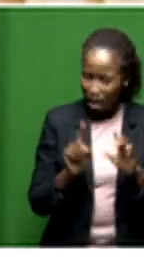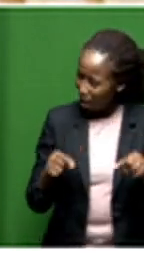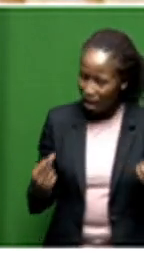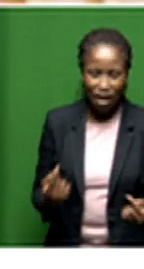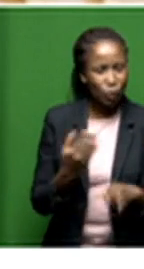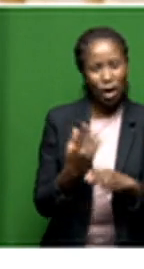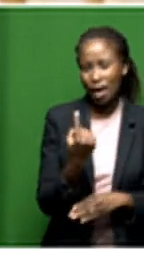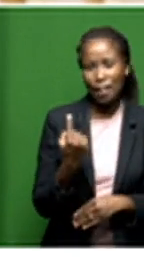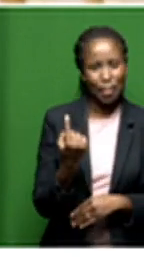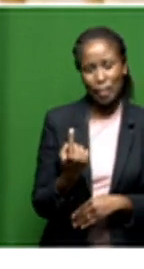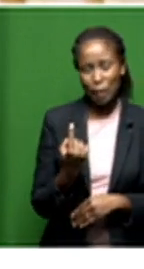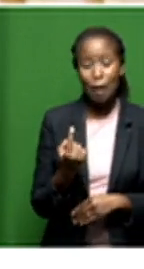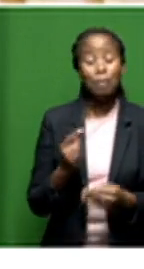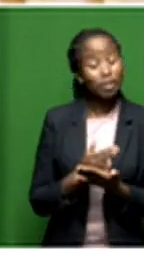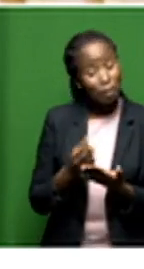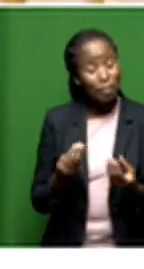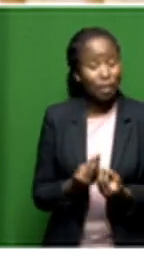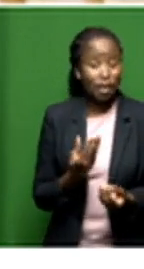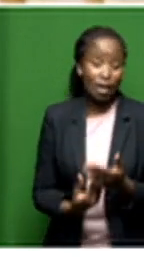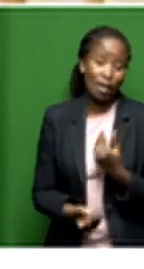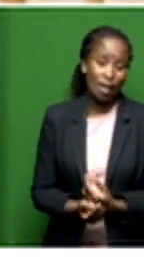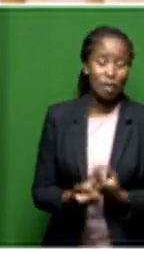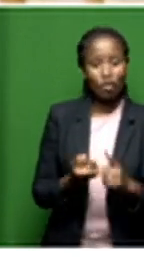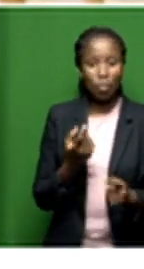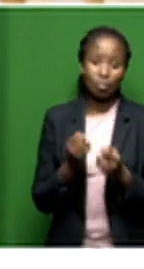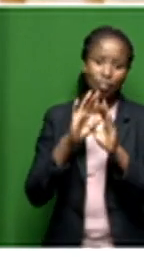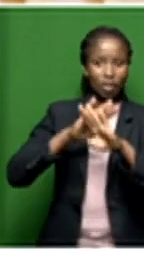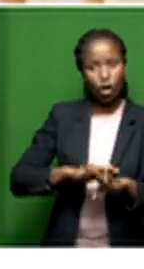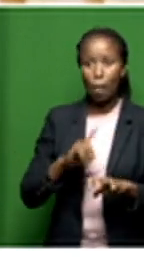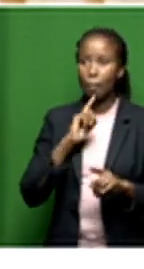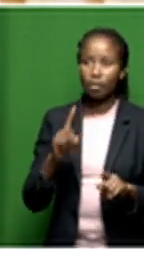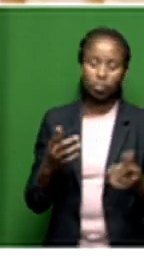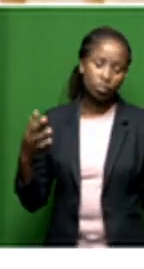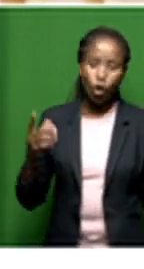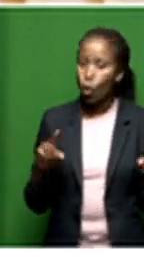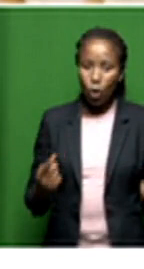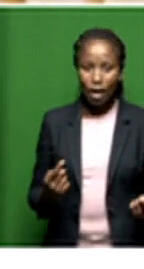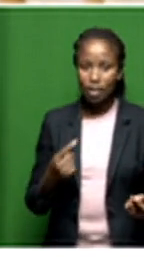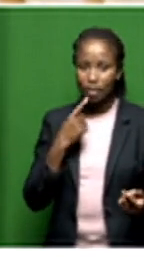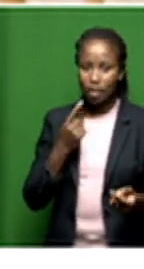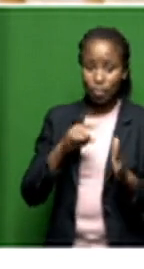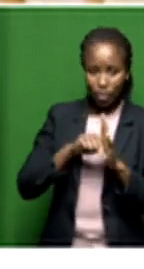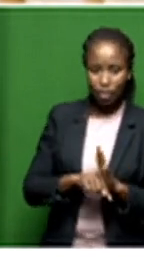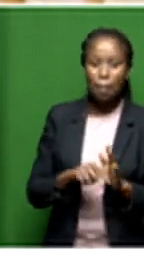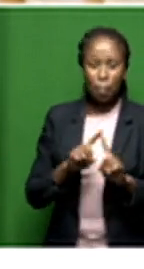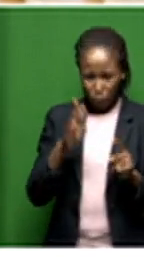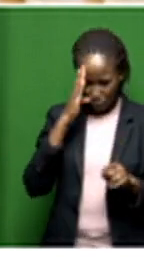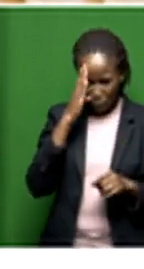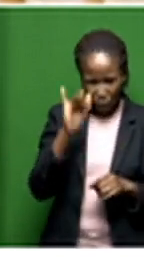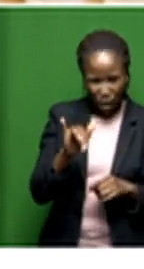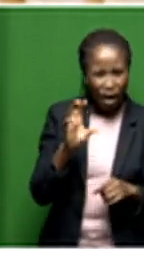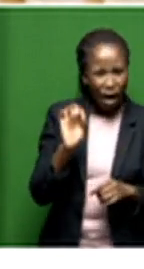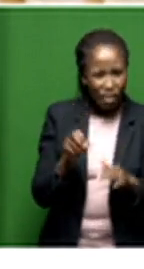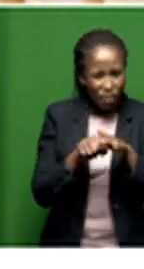the presence where certain things are happening in the evening. I don't have to go any further, but you're all aware of this terrible